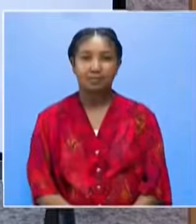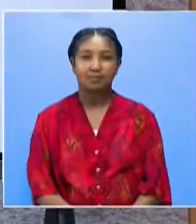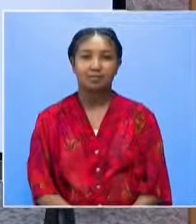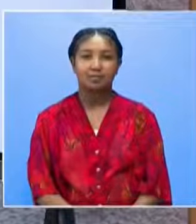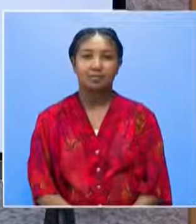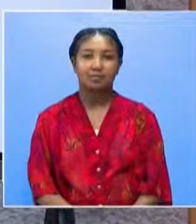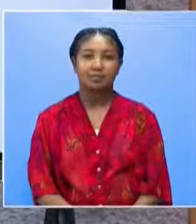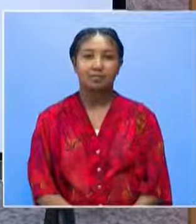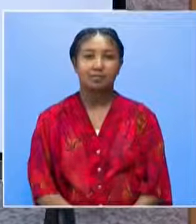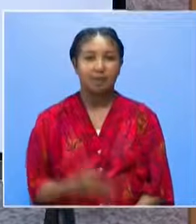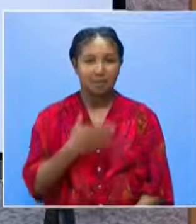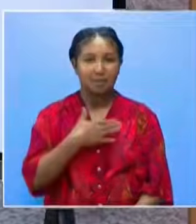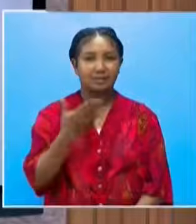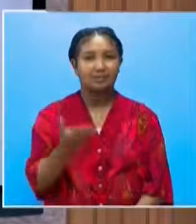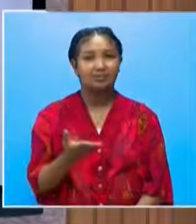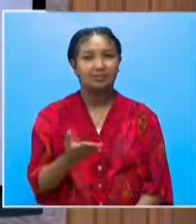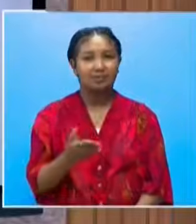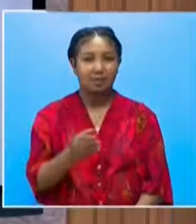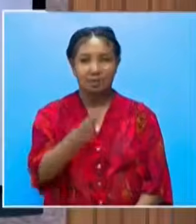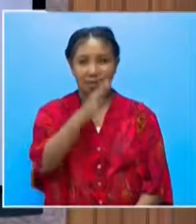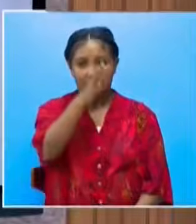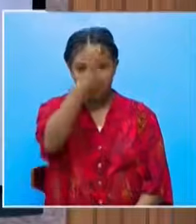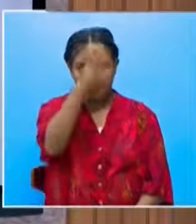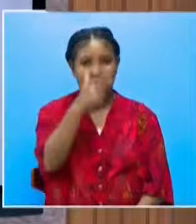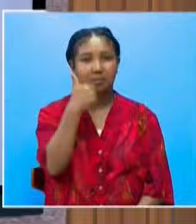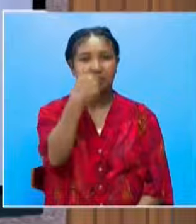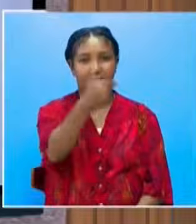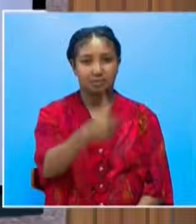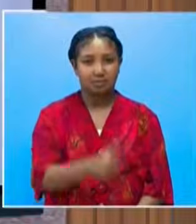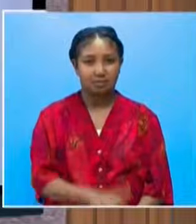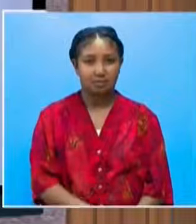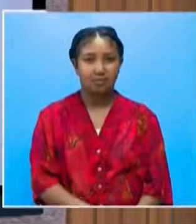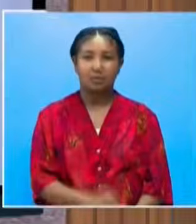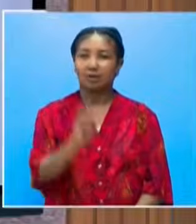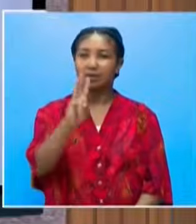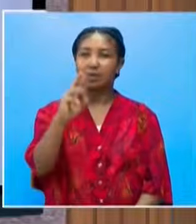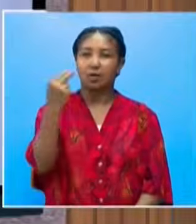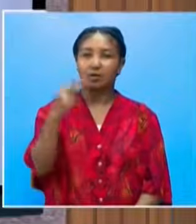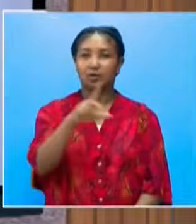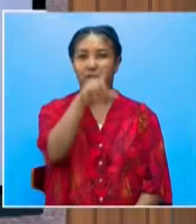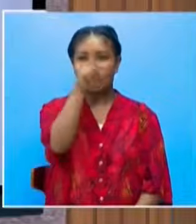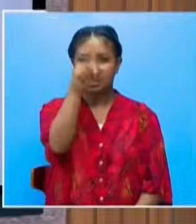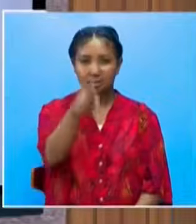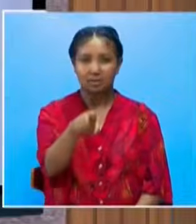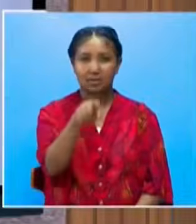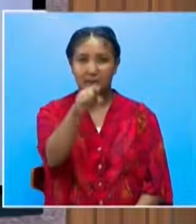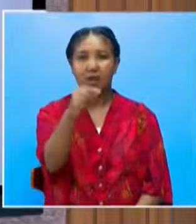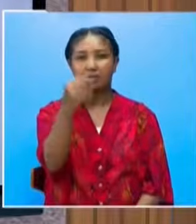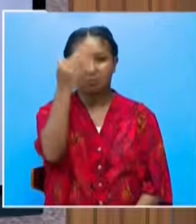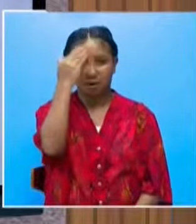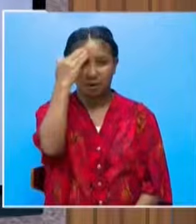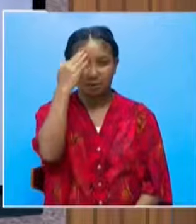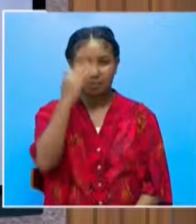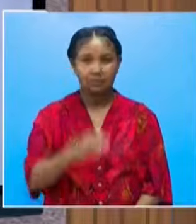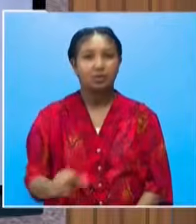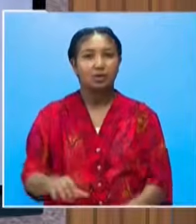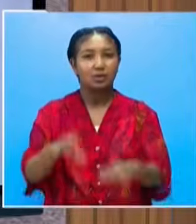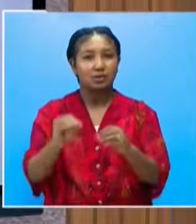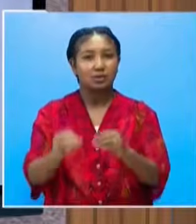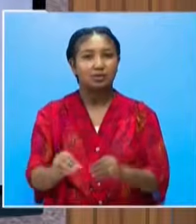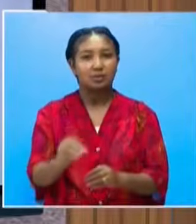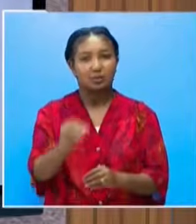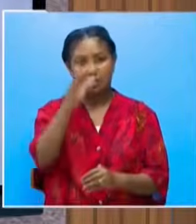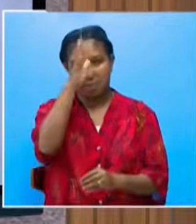Yes? Please tell to your parents the WH questions that you know. Students'